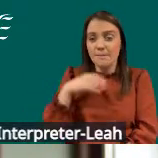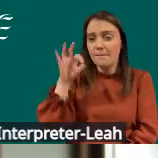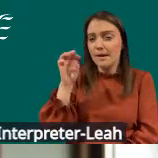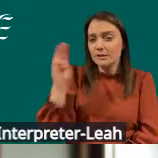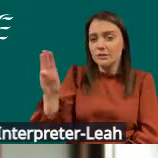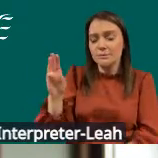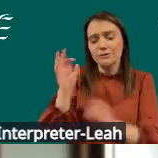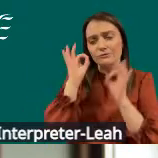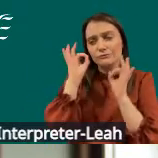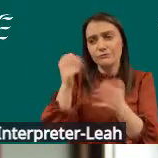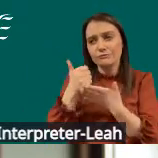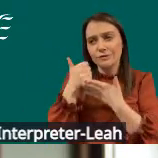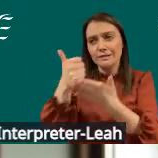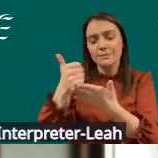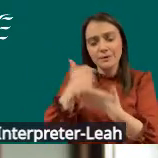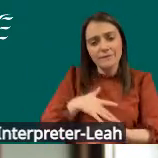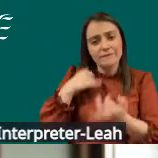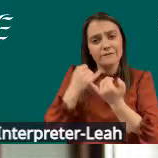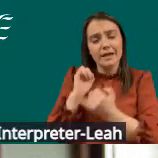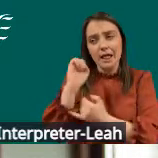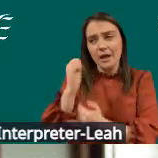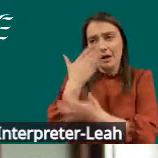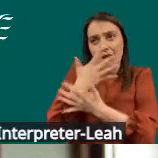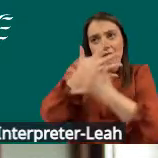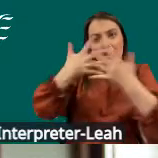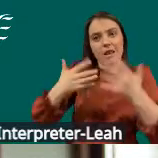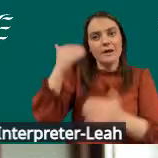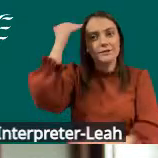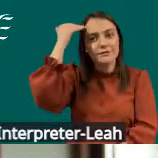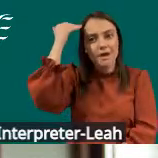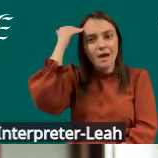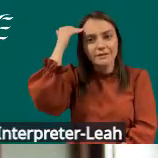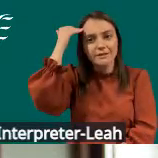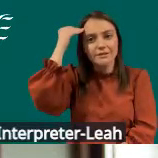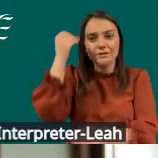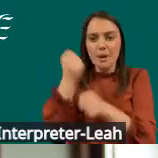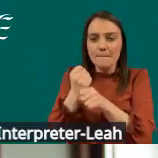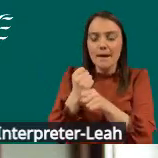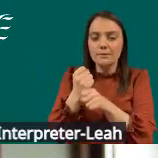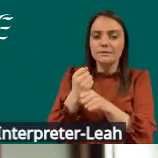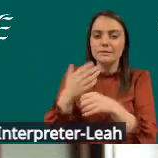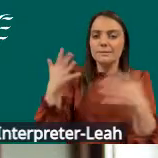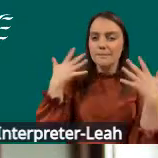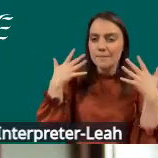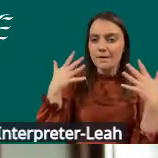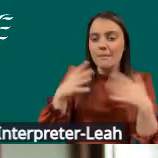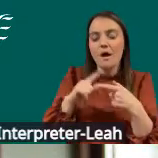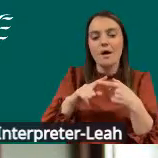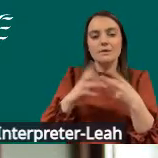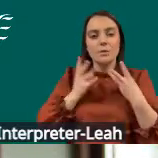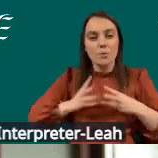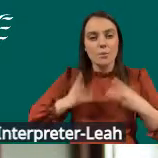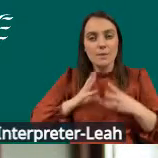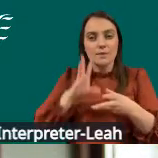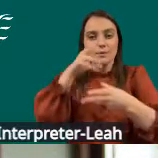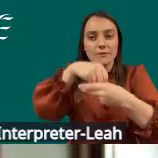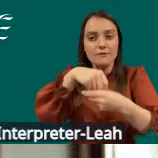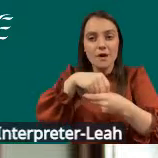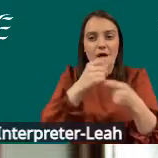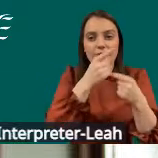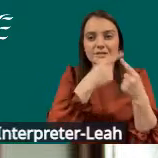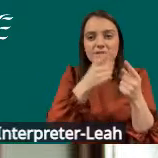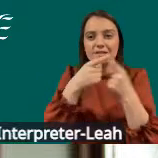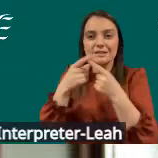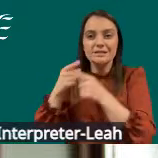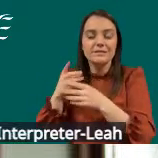he was, yeah, because I felt he had a lot of knowledge about, you know, menopause and women, and, you know, he was involved in different things